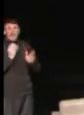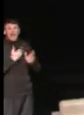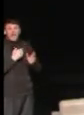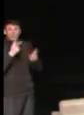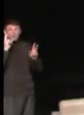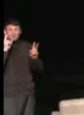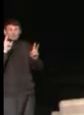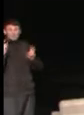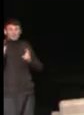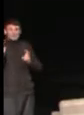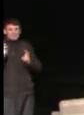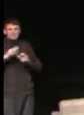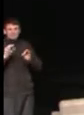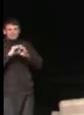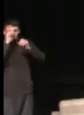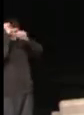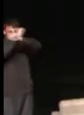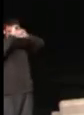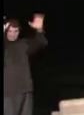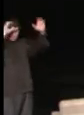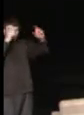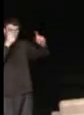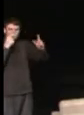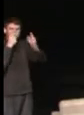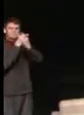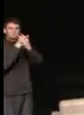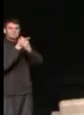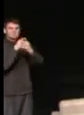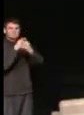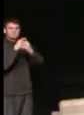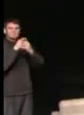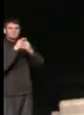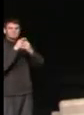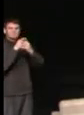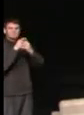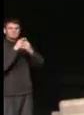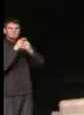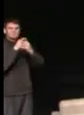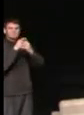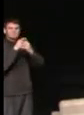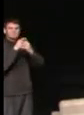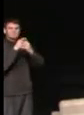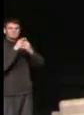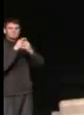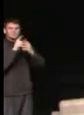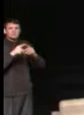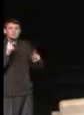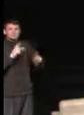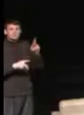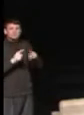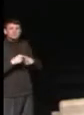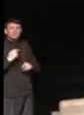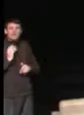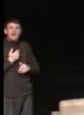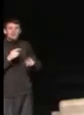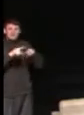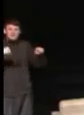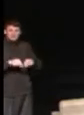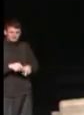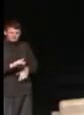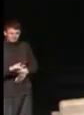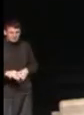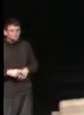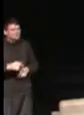being conceptual, we tell a lot of stories. We do have touch screens in our exhibits. Slide, illustration of interfaces. And how does a visitor